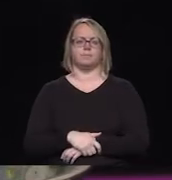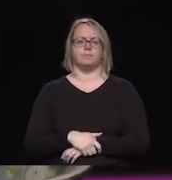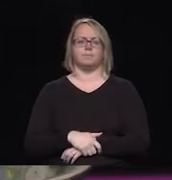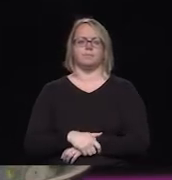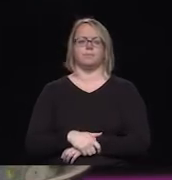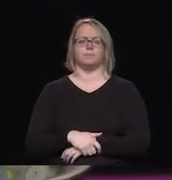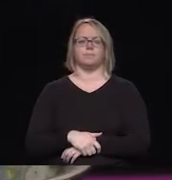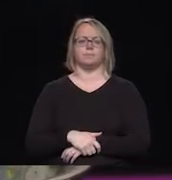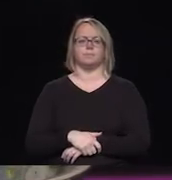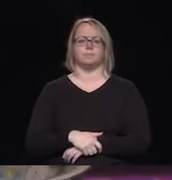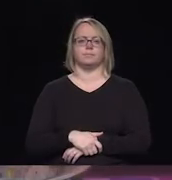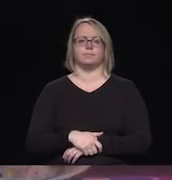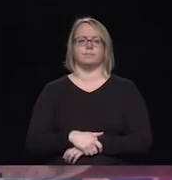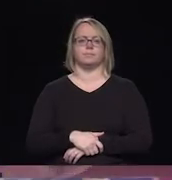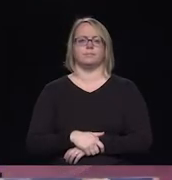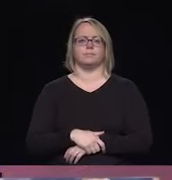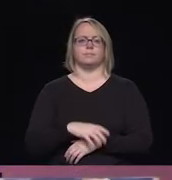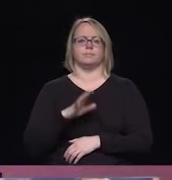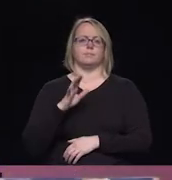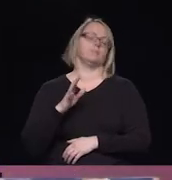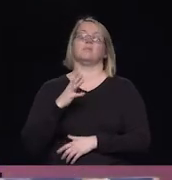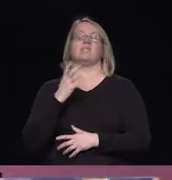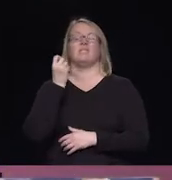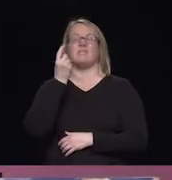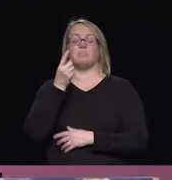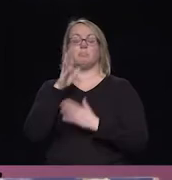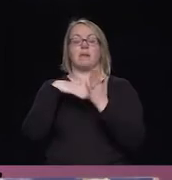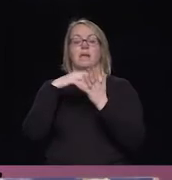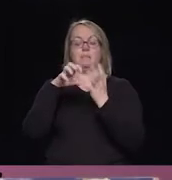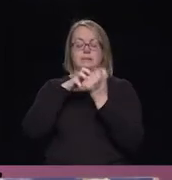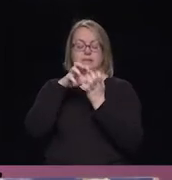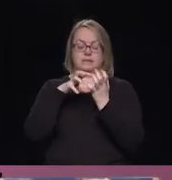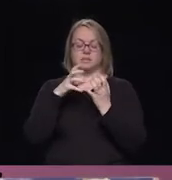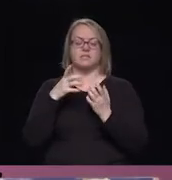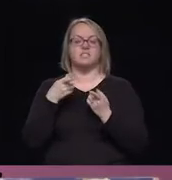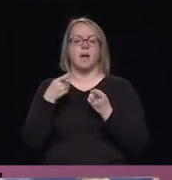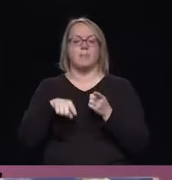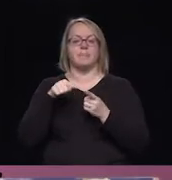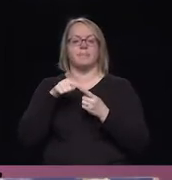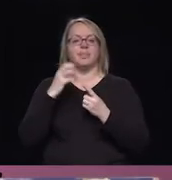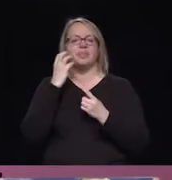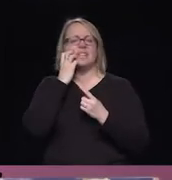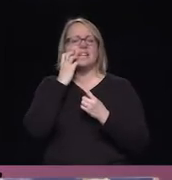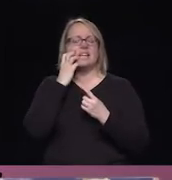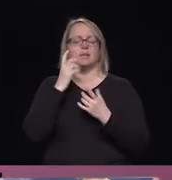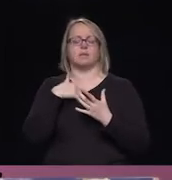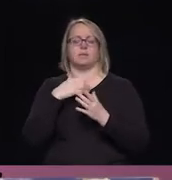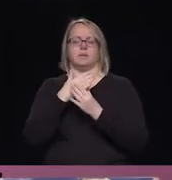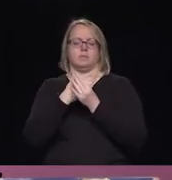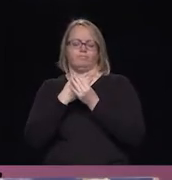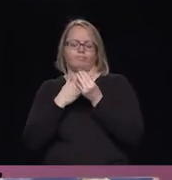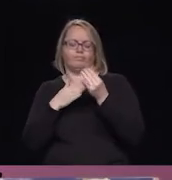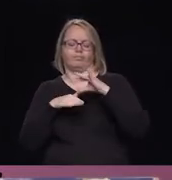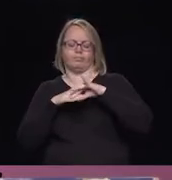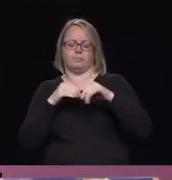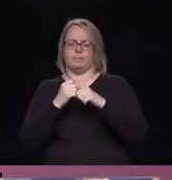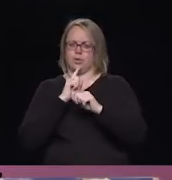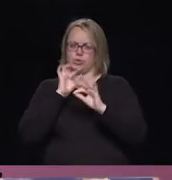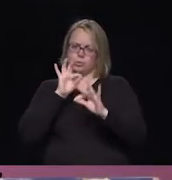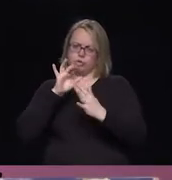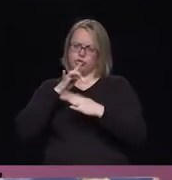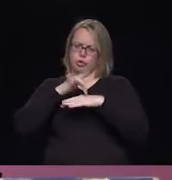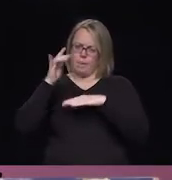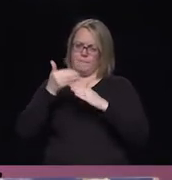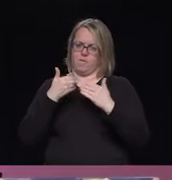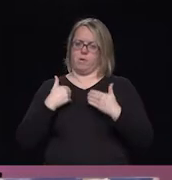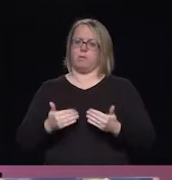I want to make sure the edge is still sharp. If it's not sharp, you can squeeze it with a paper towel or scrape the edge of your plate. Now